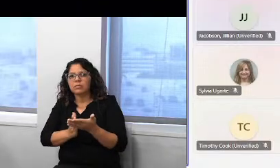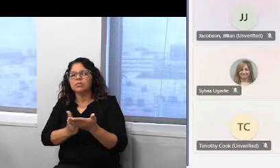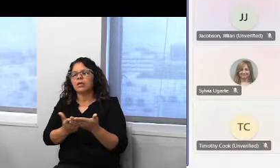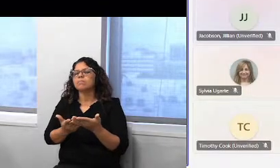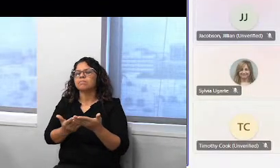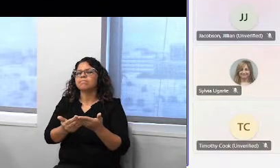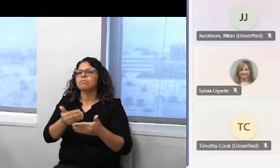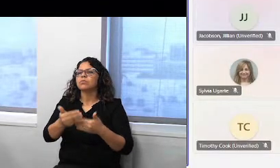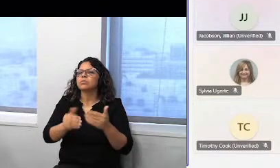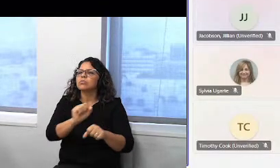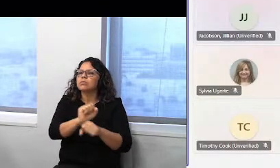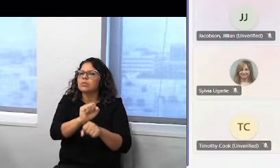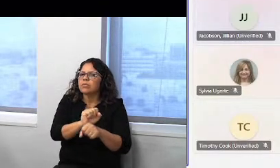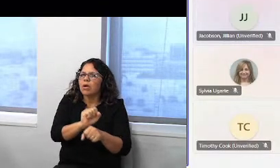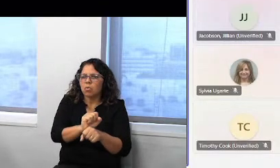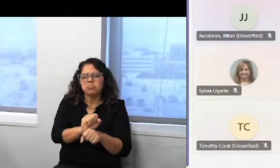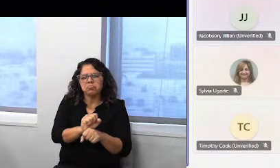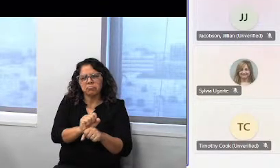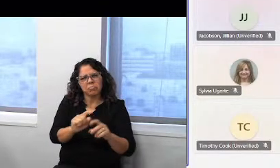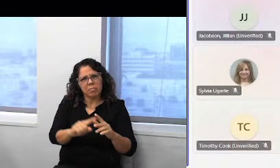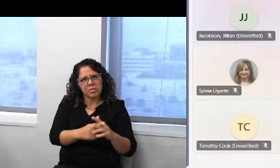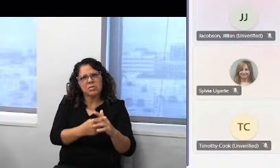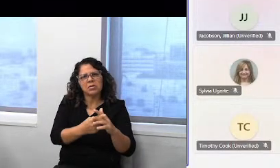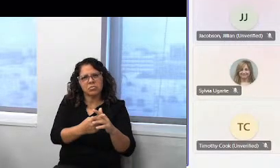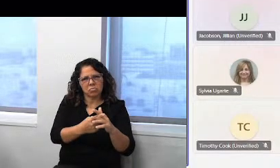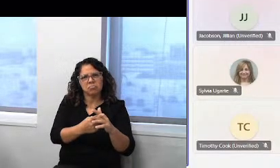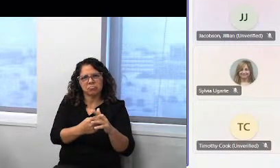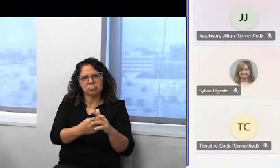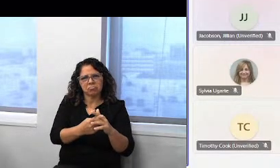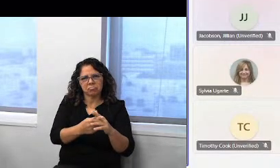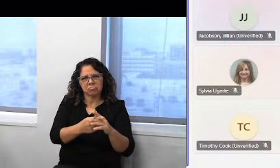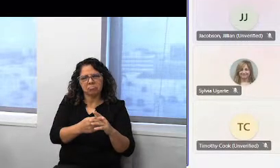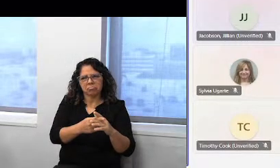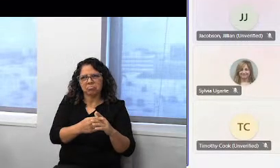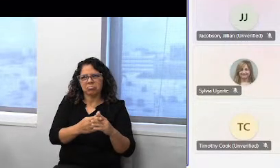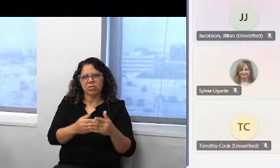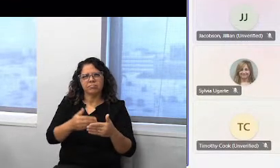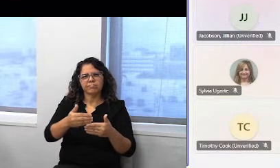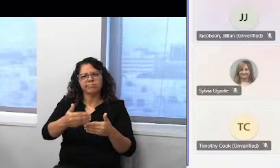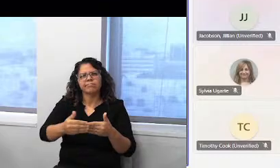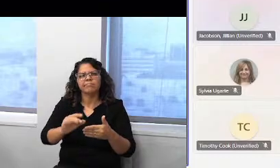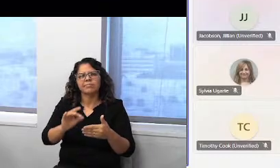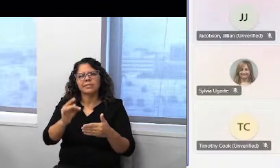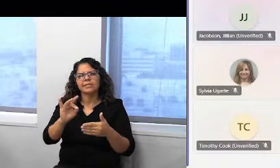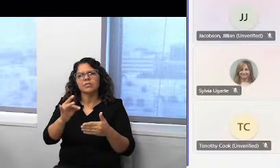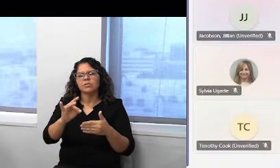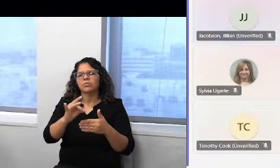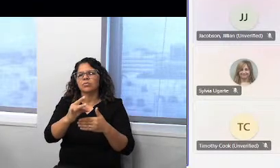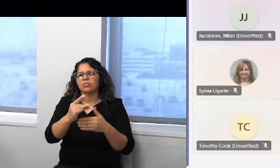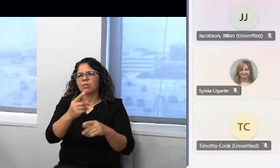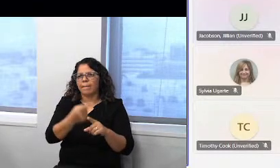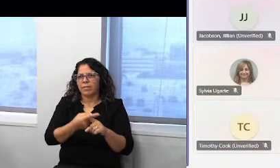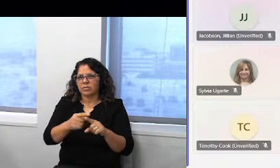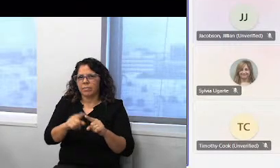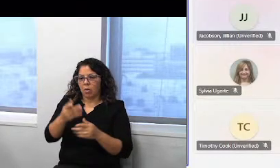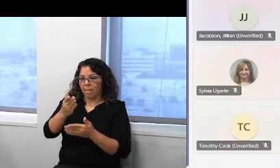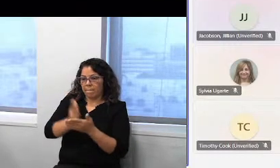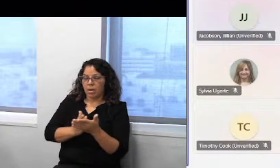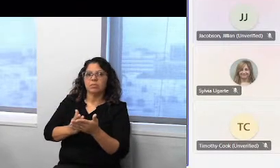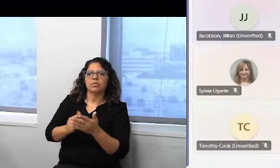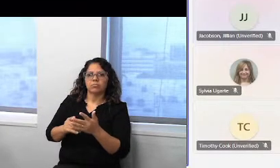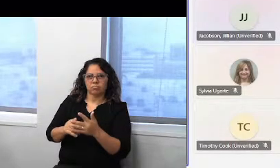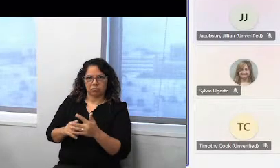18 months, you're going to see all these projects coming through the pipeline, particularly the ones at the early stages. So the projects will be able to